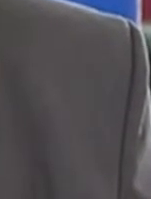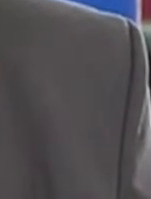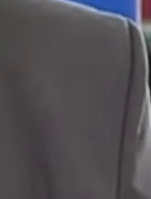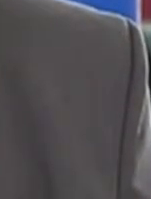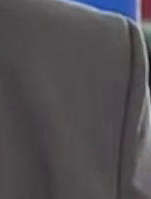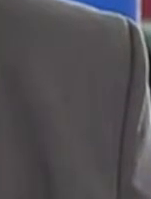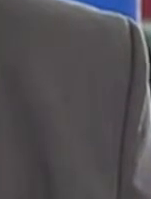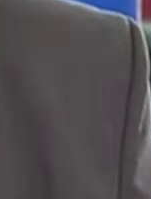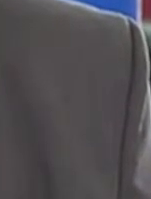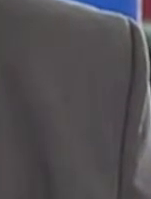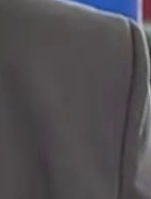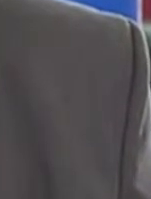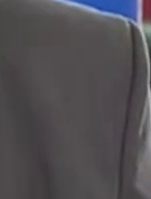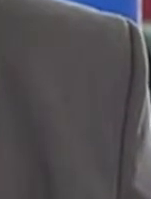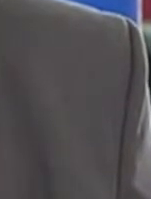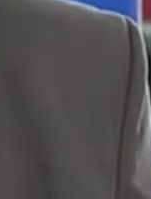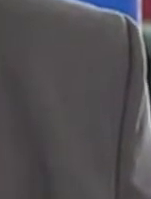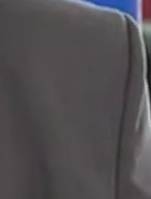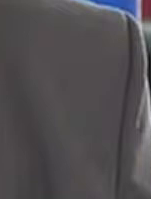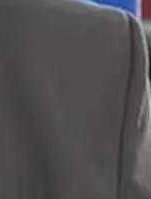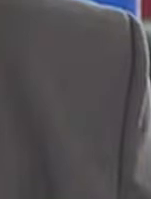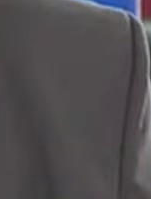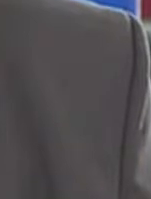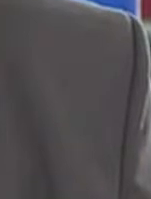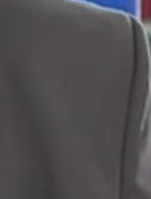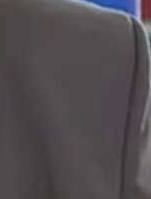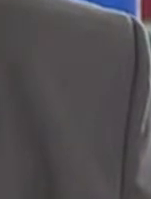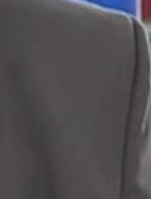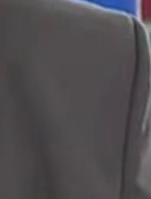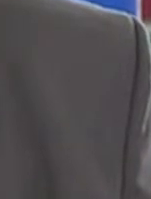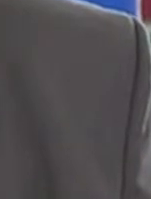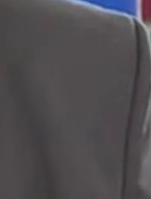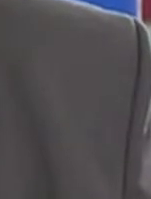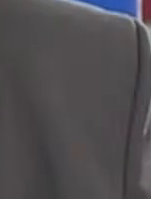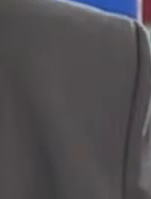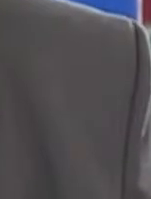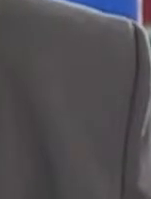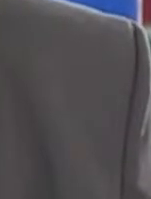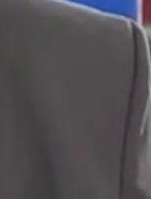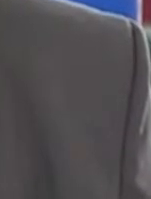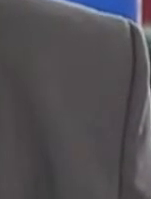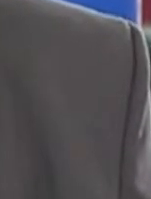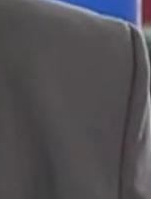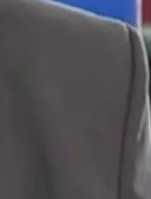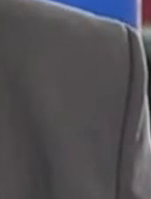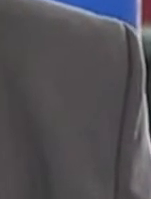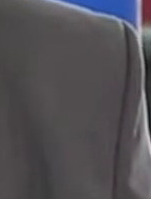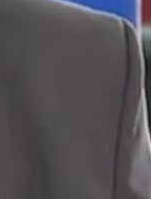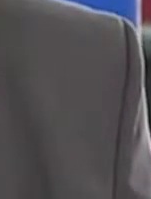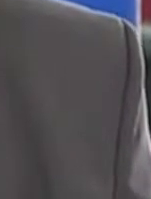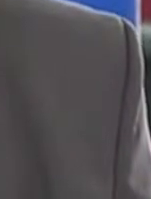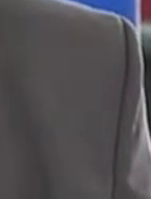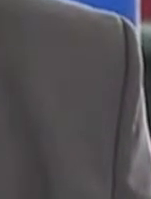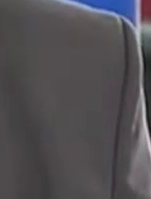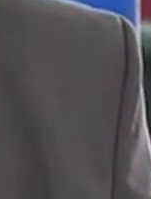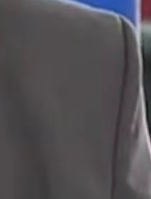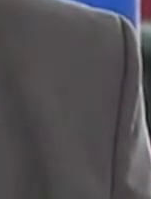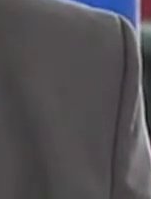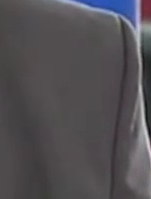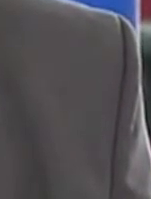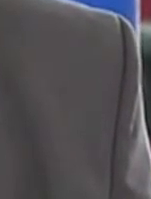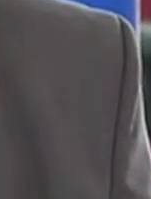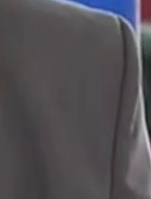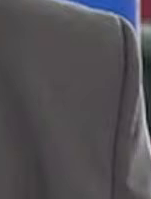its key core mandates. We understand the strength of any institution lies not only in its core